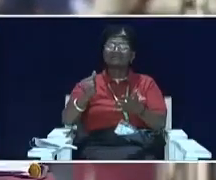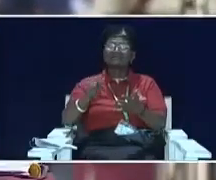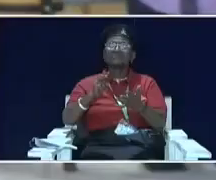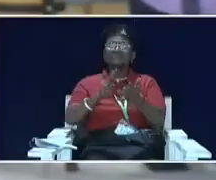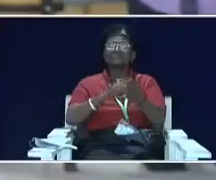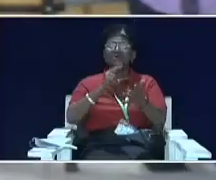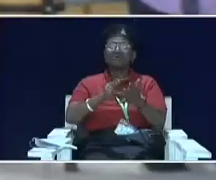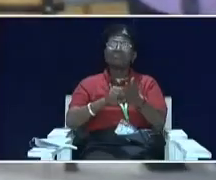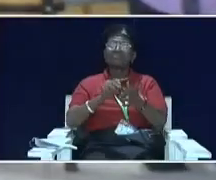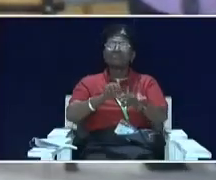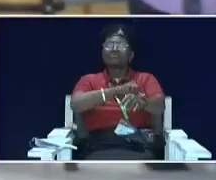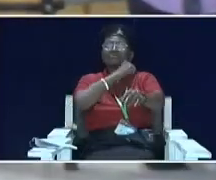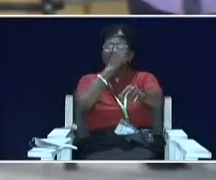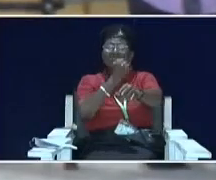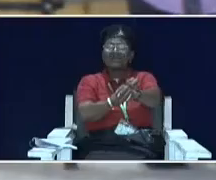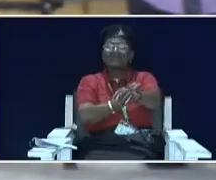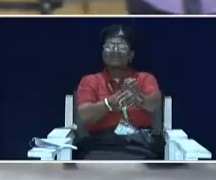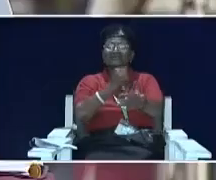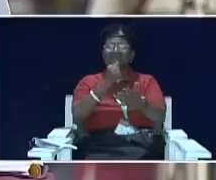Double strength.